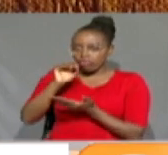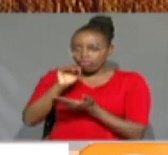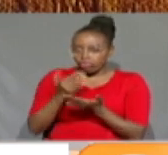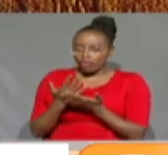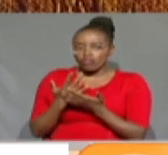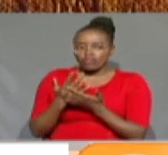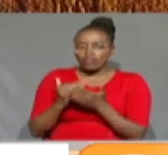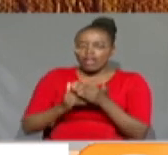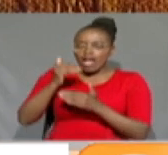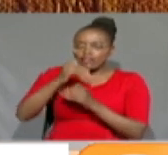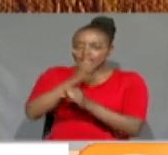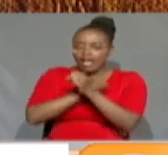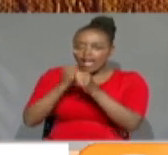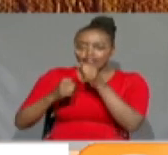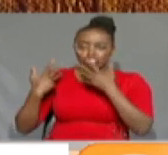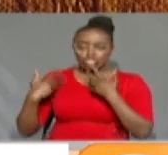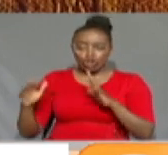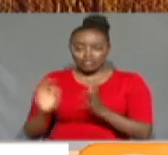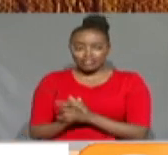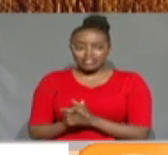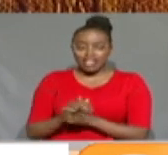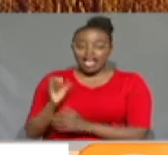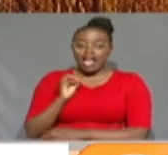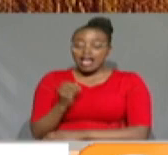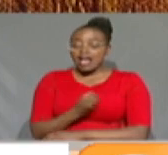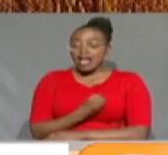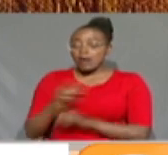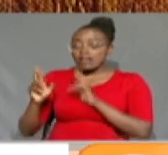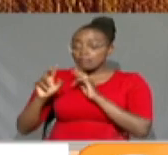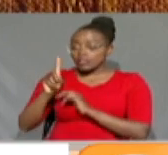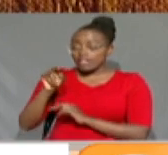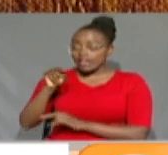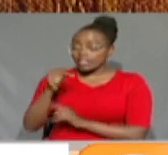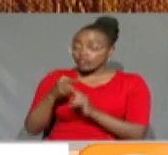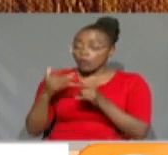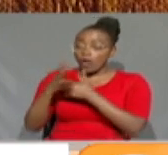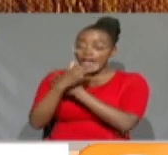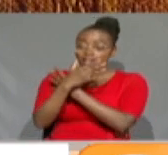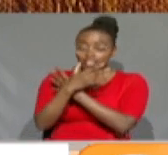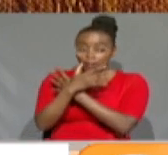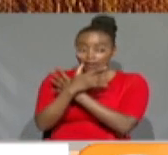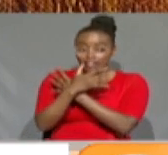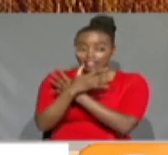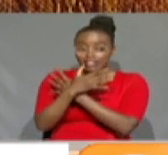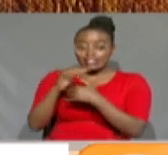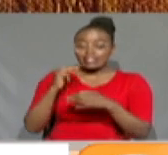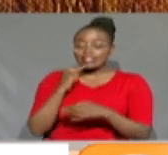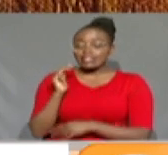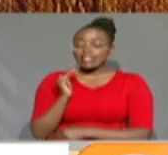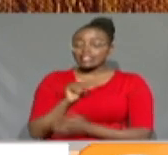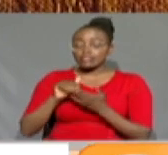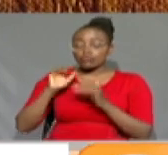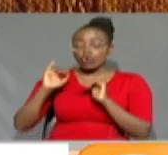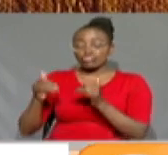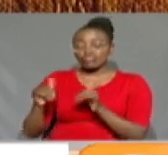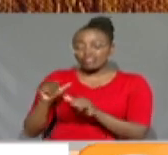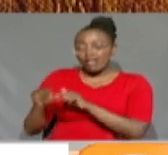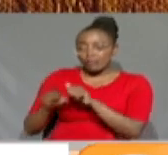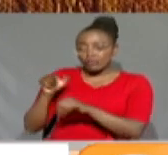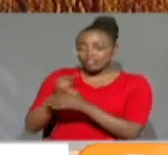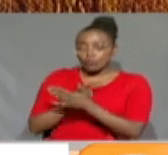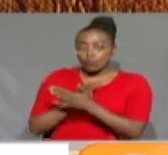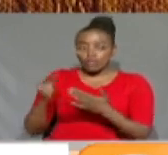on post-harvest losses. Our very own Denis Otieno is fresh from Germany and tells us more on this